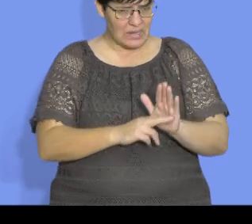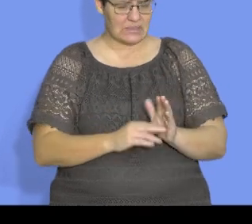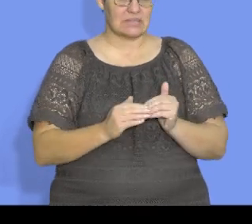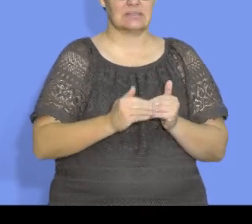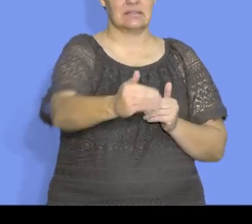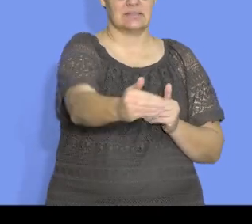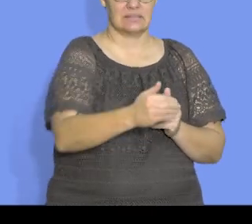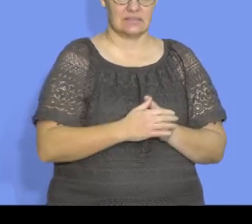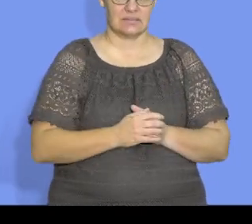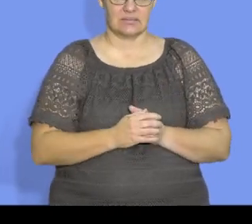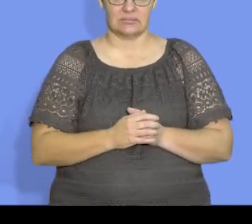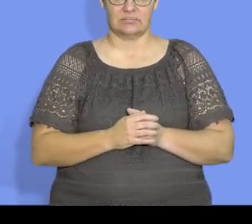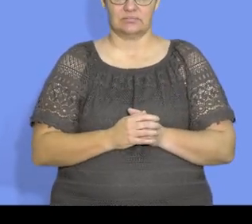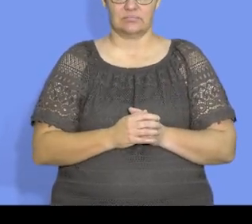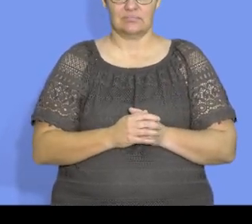representing distance.